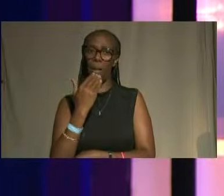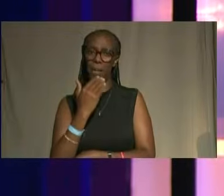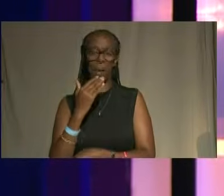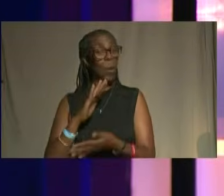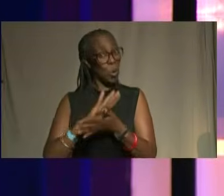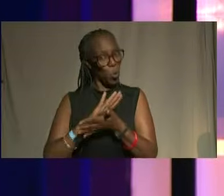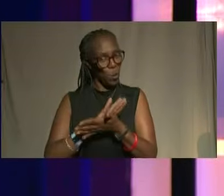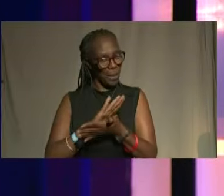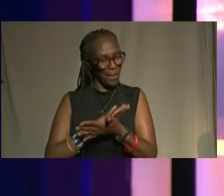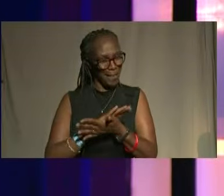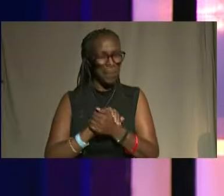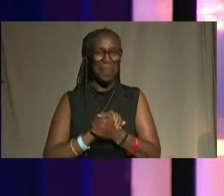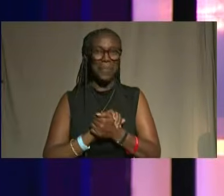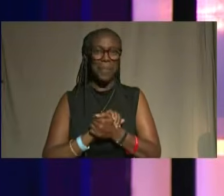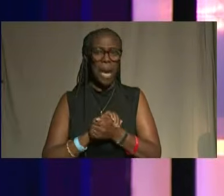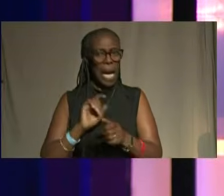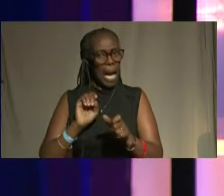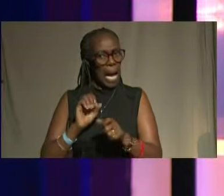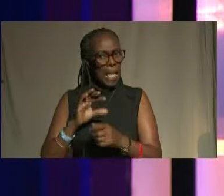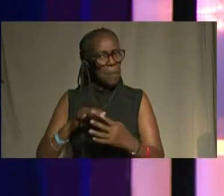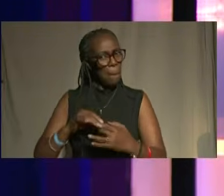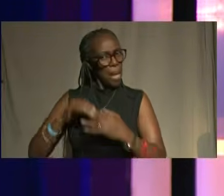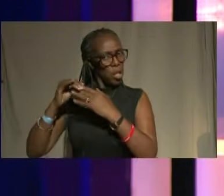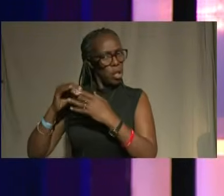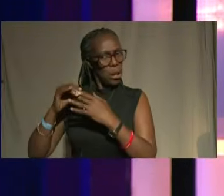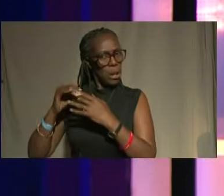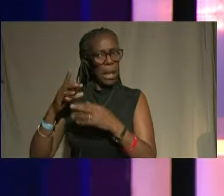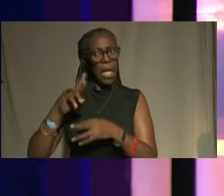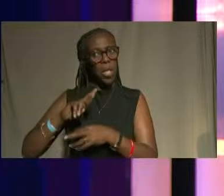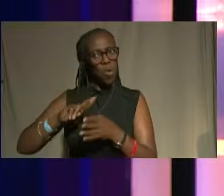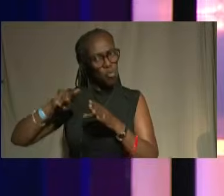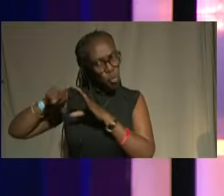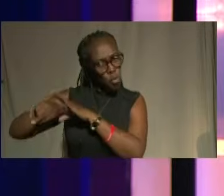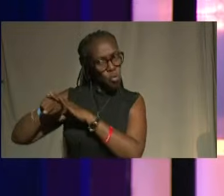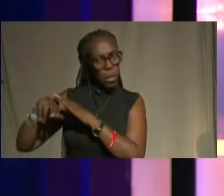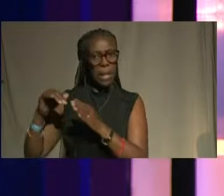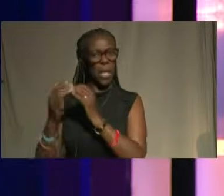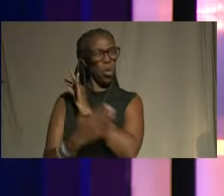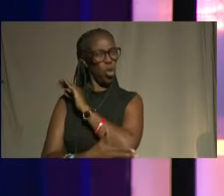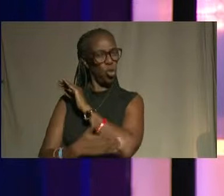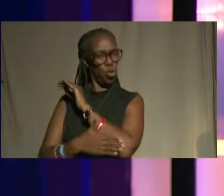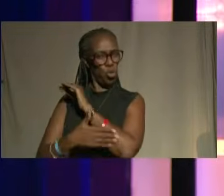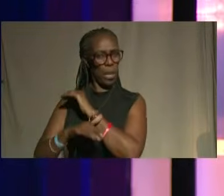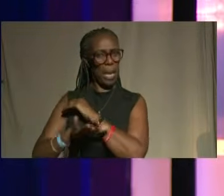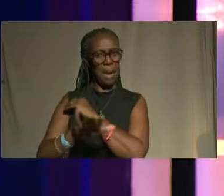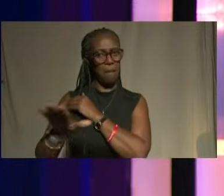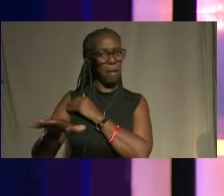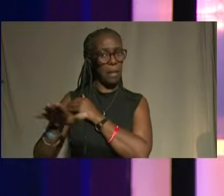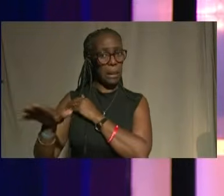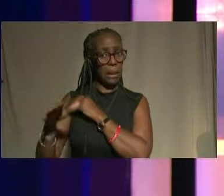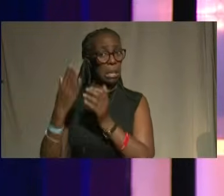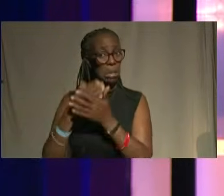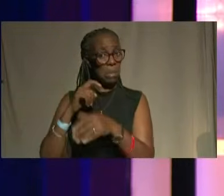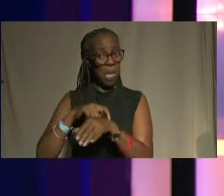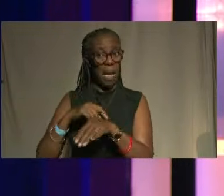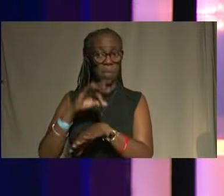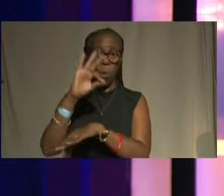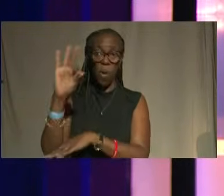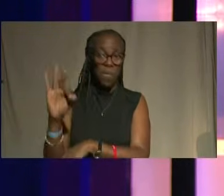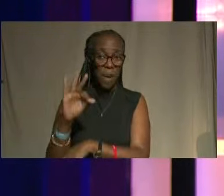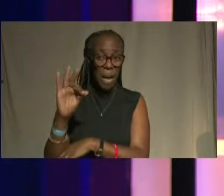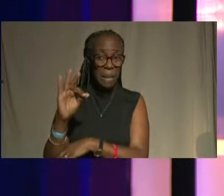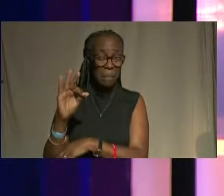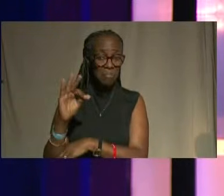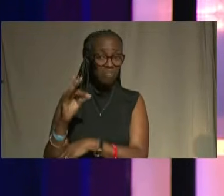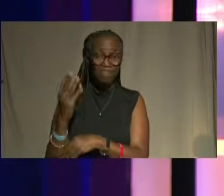in rural areas. When I go to school on a Friday, classes are sometimes half empty. And when you ask our teachers